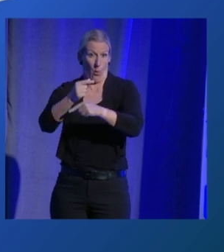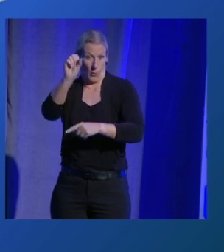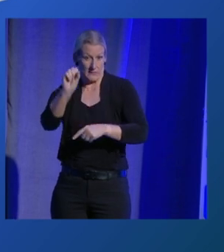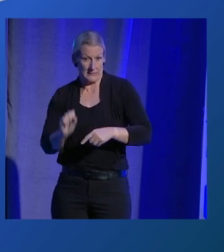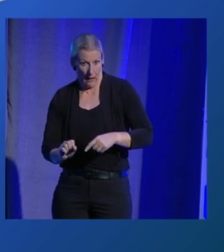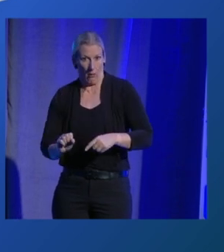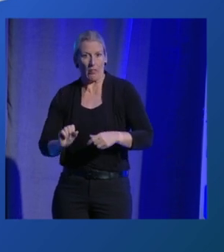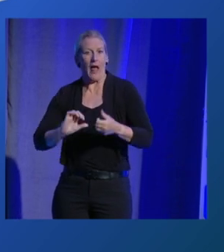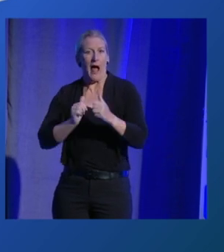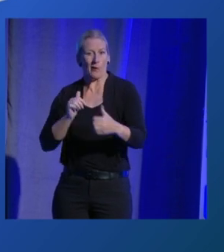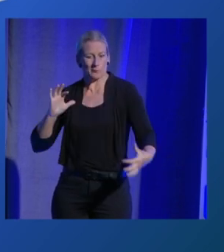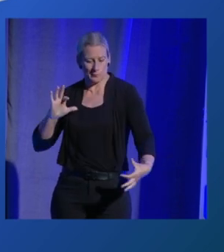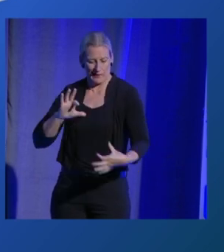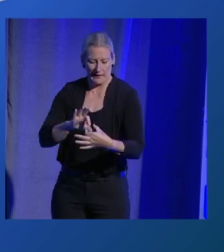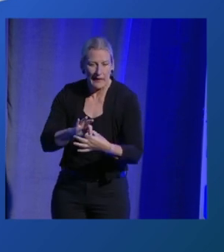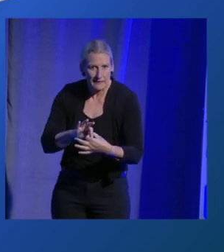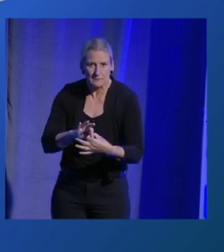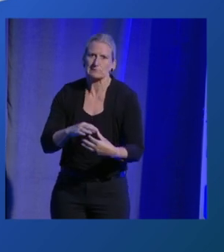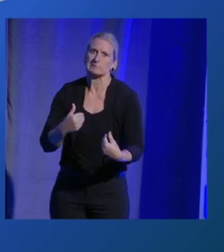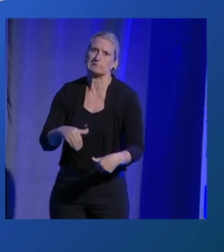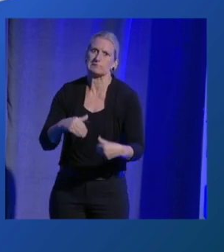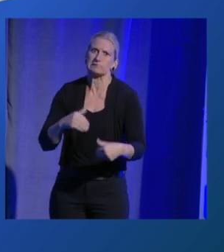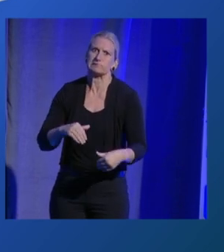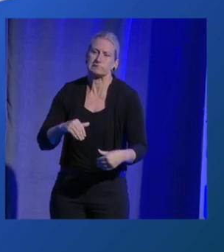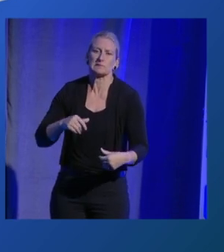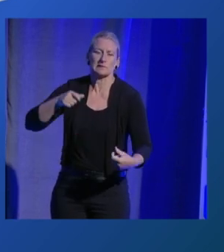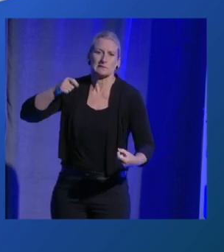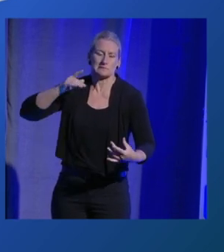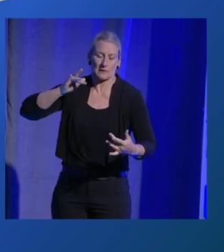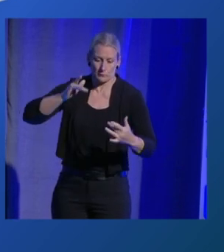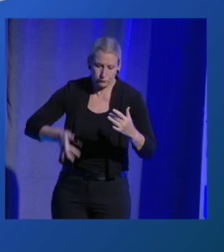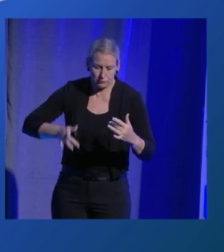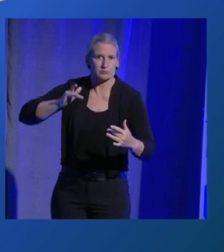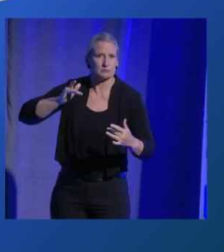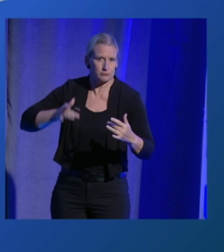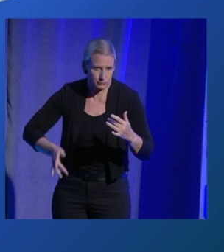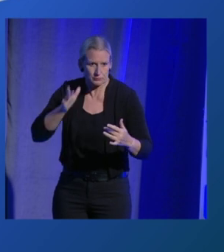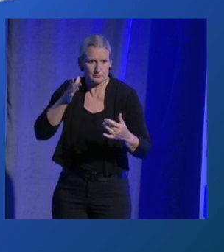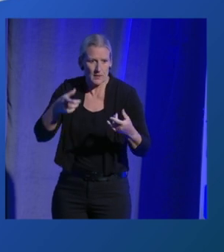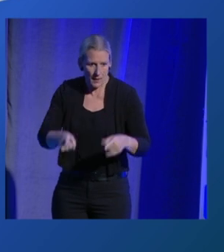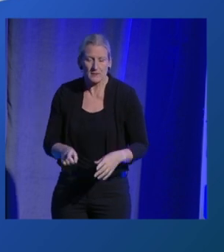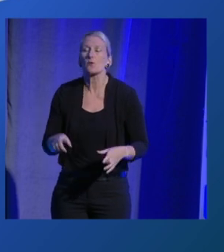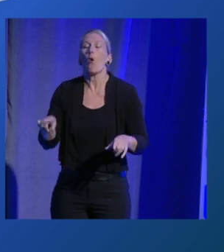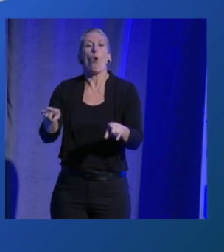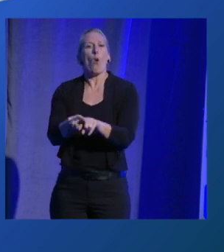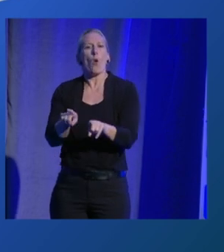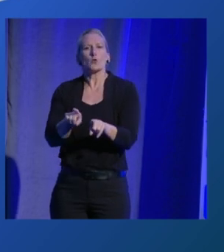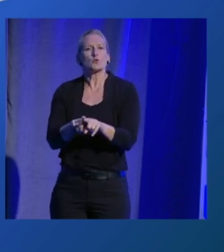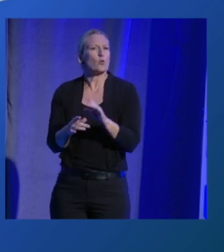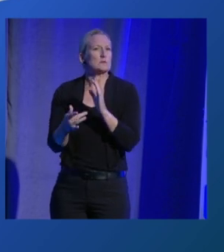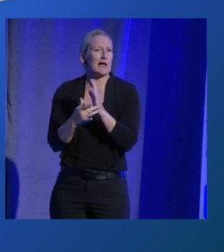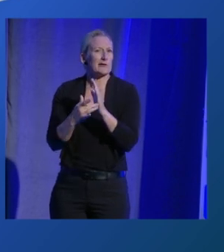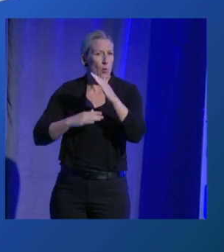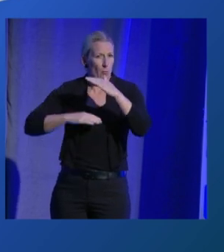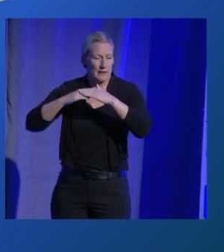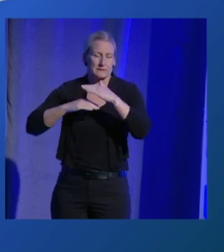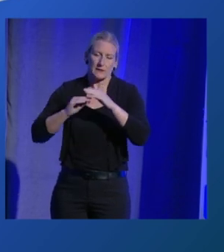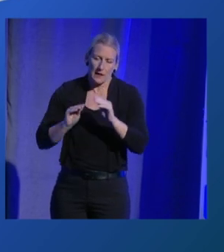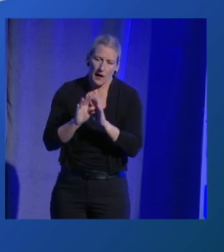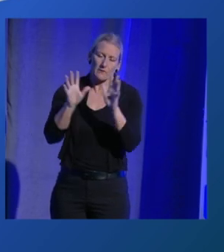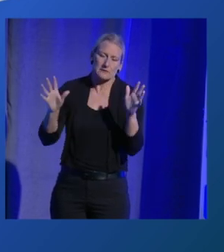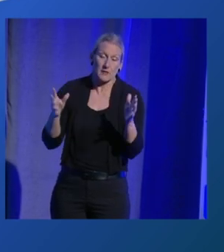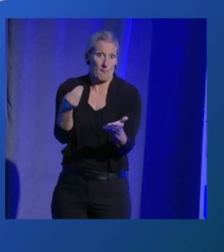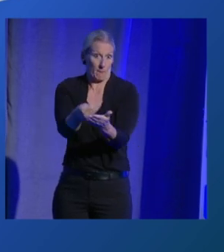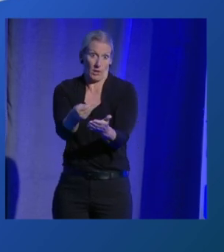collaboration and data sharing from an Institutional as well as a technical perspective capacity develop M obviously